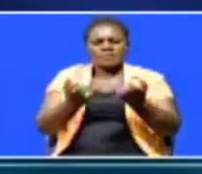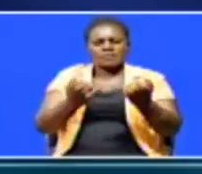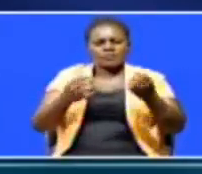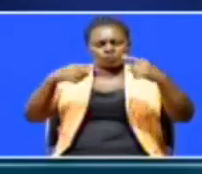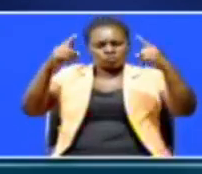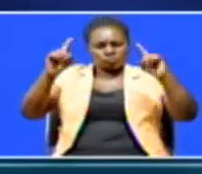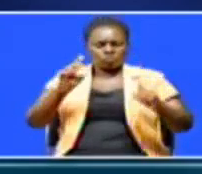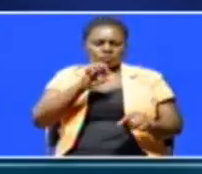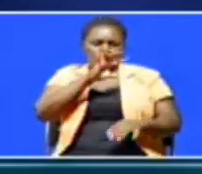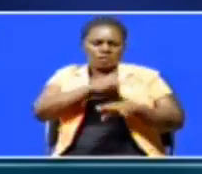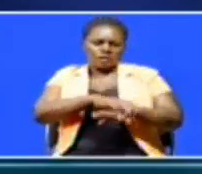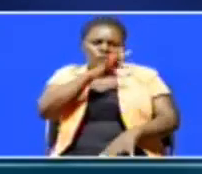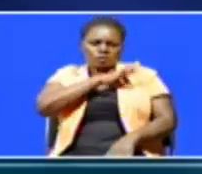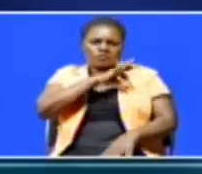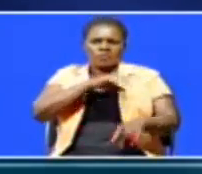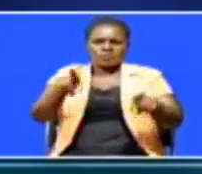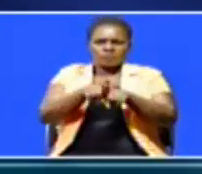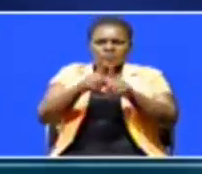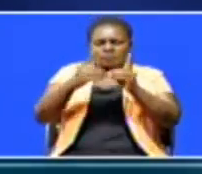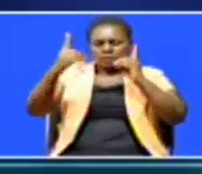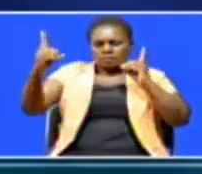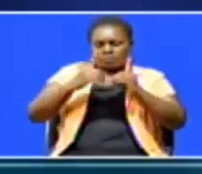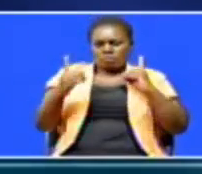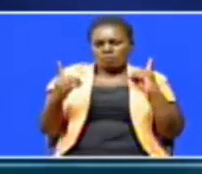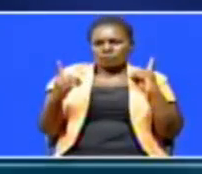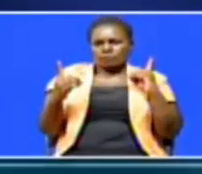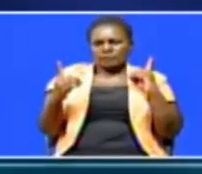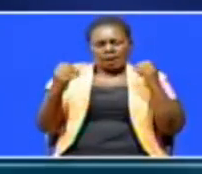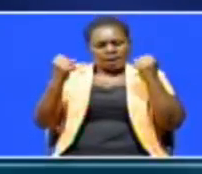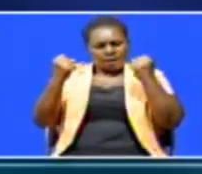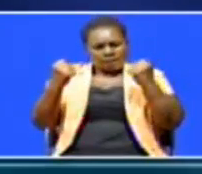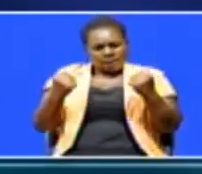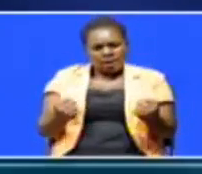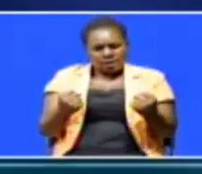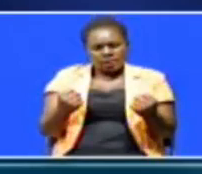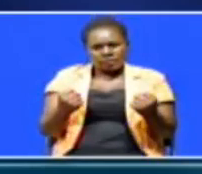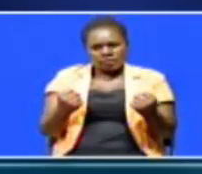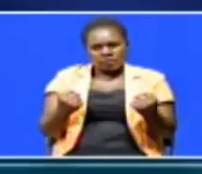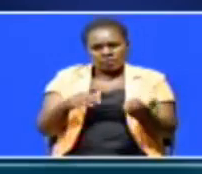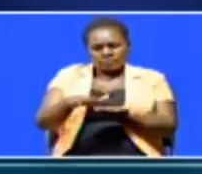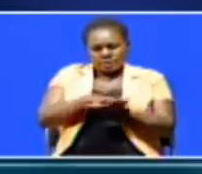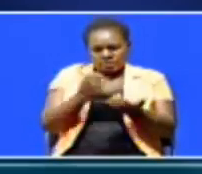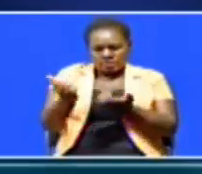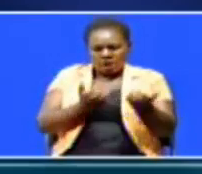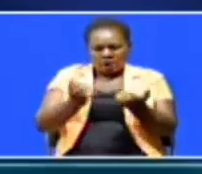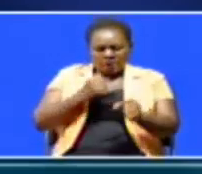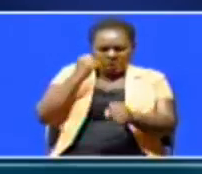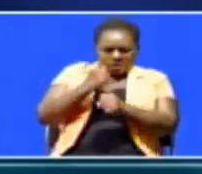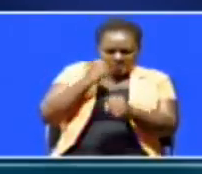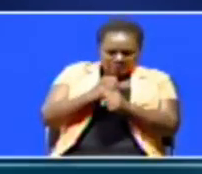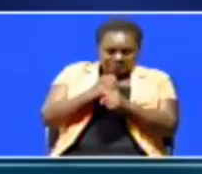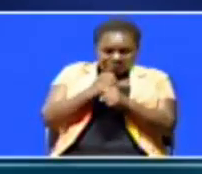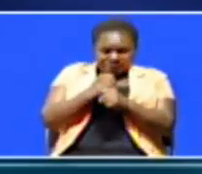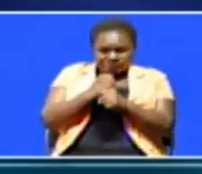maintain profitability. In addition, social distancing requirements have made it difficult even for the most basic of businesses to operate.